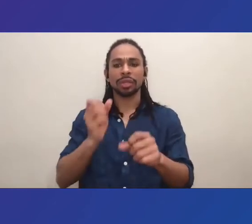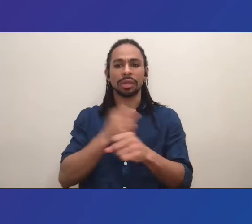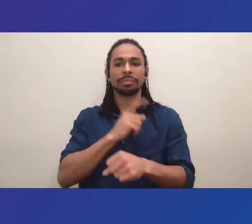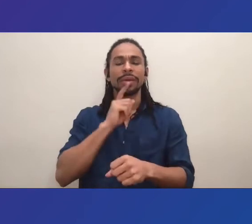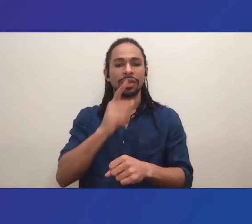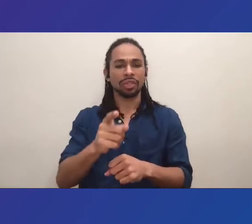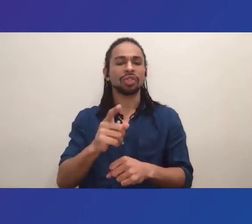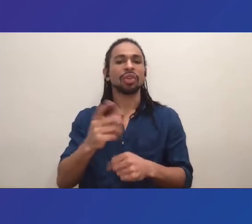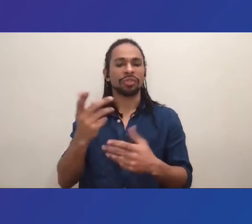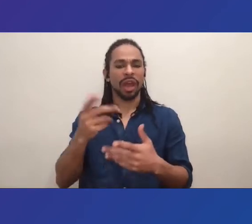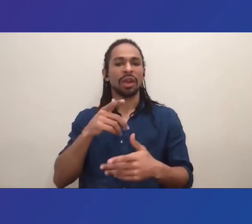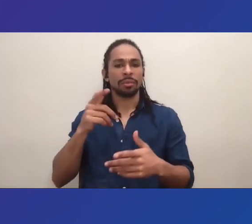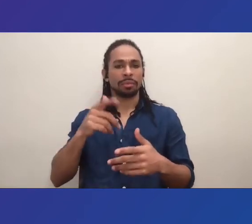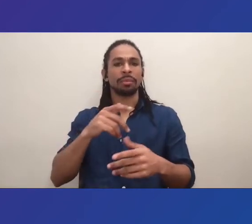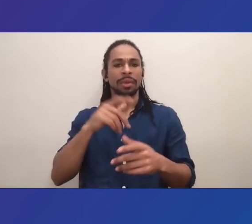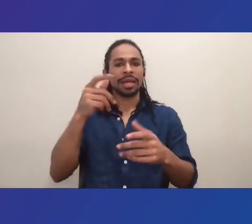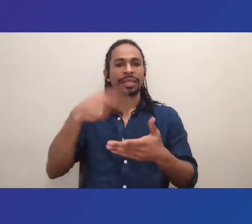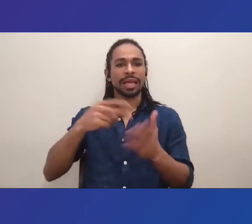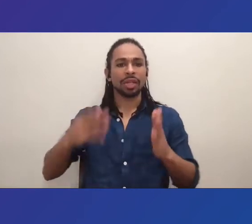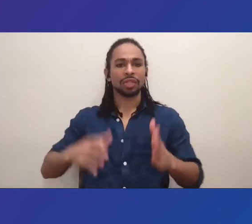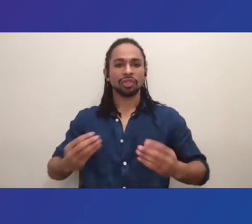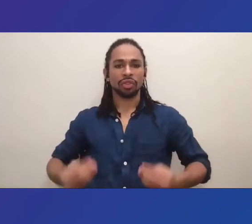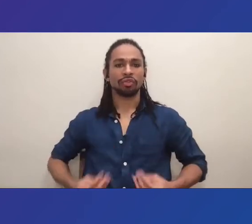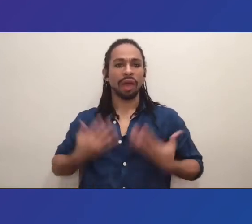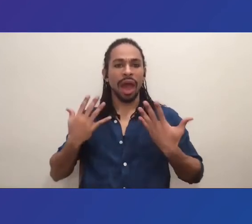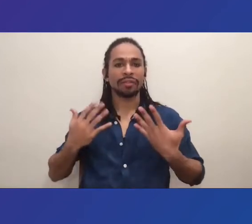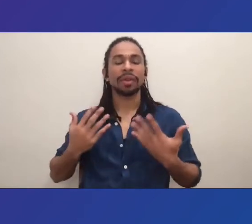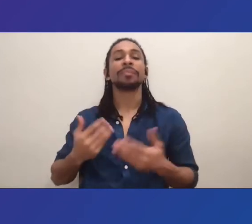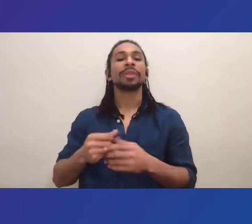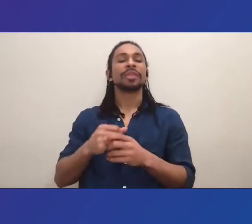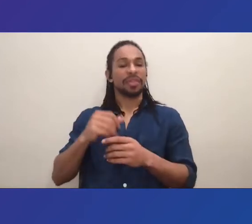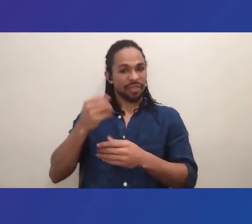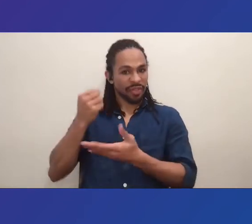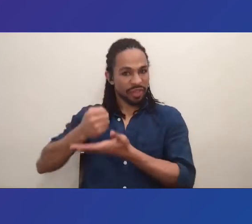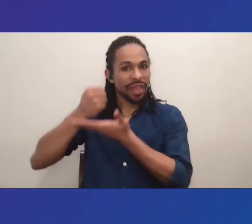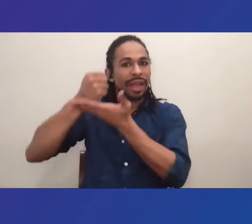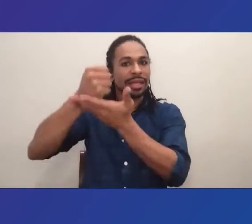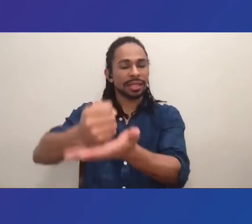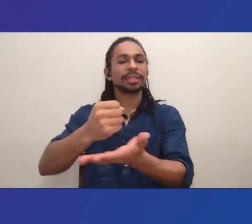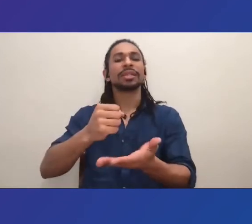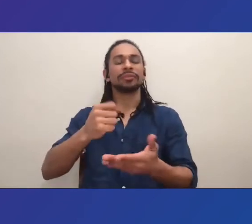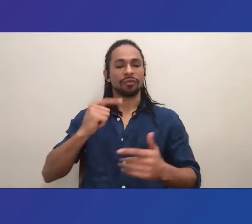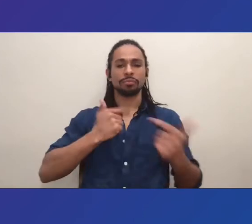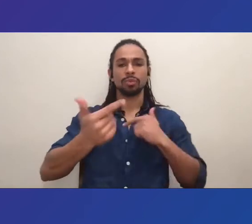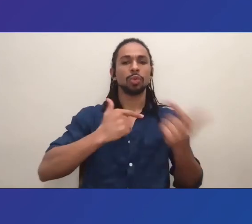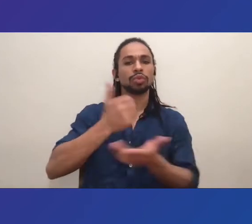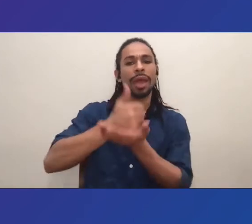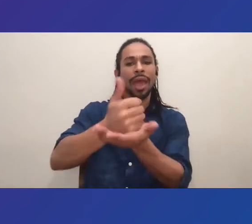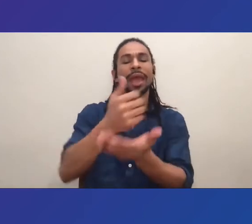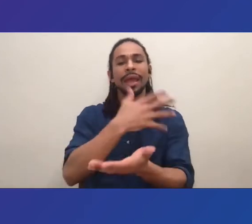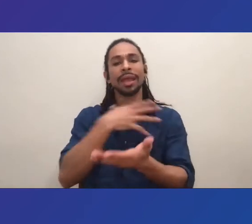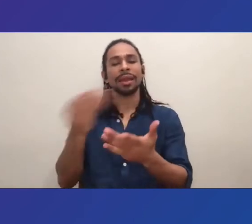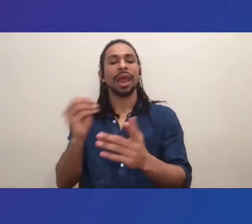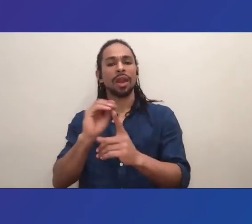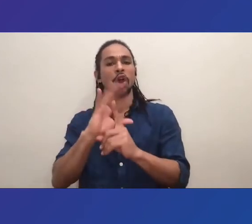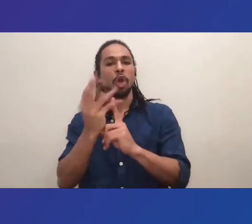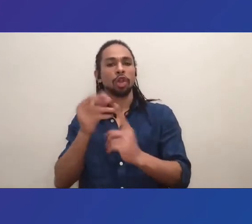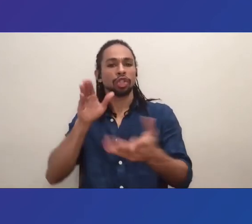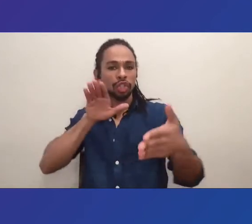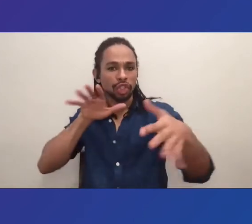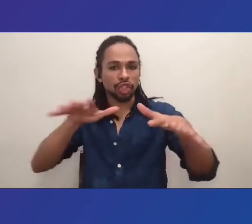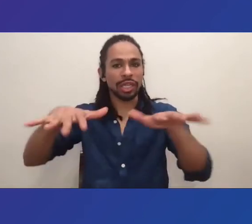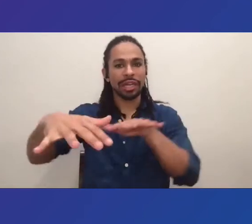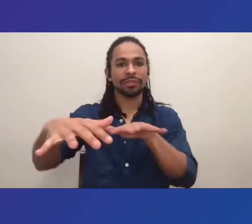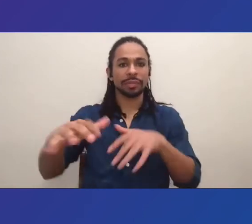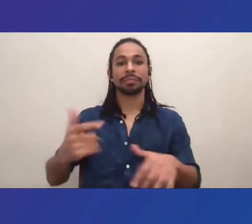legislative advocacy to mutual aid and culture shift. I am thrilled to welcome Jumatatu Po